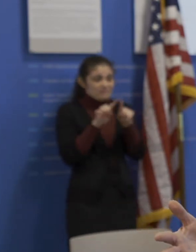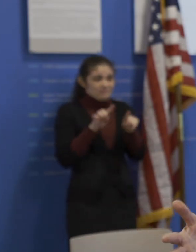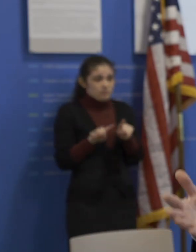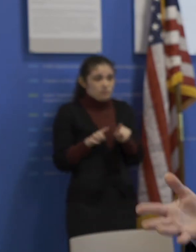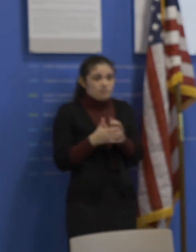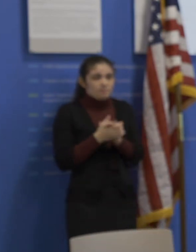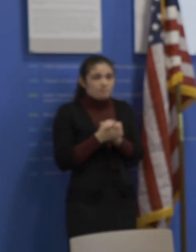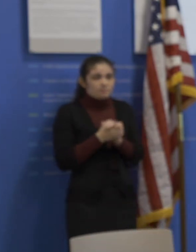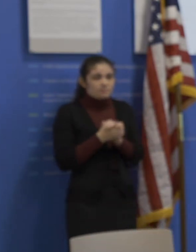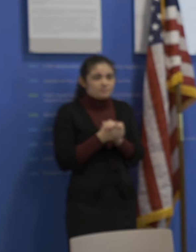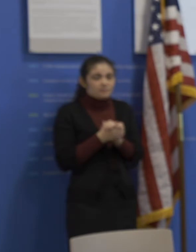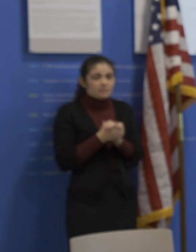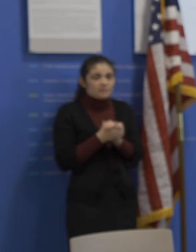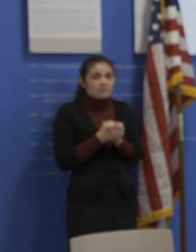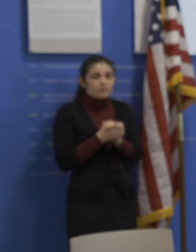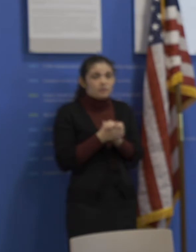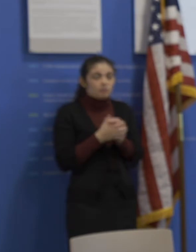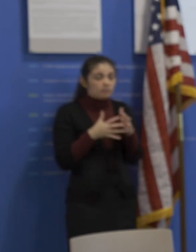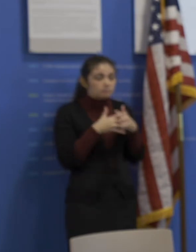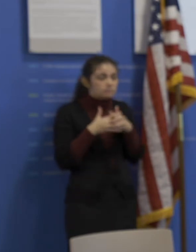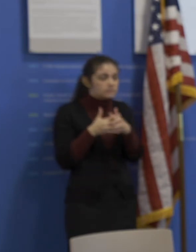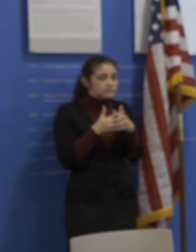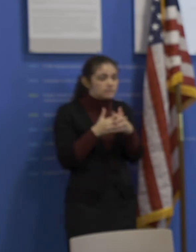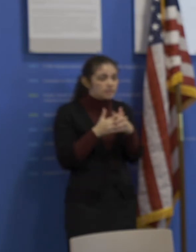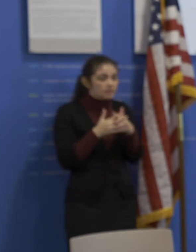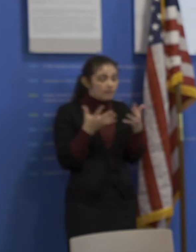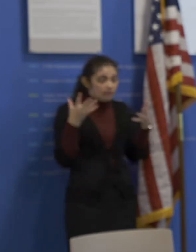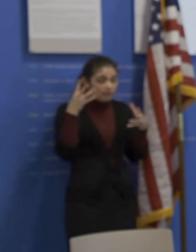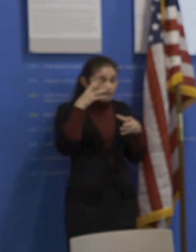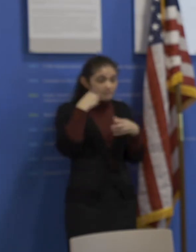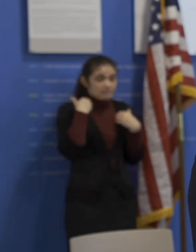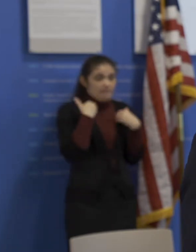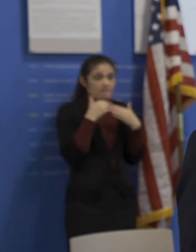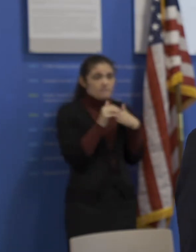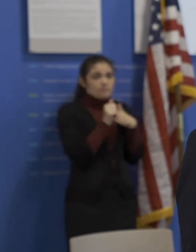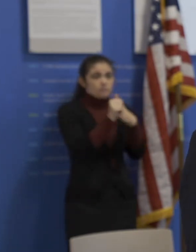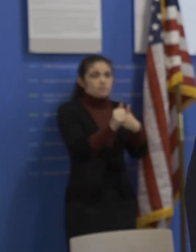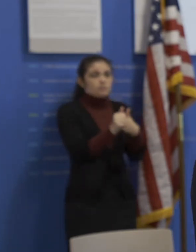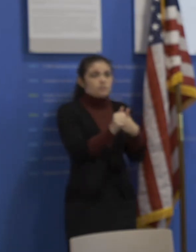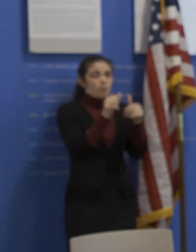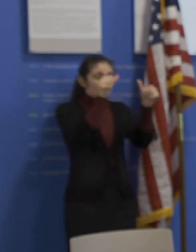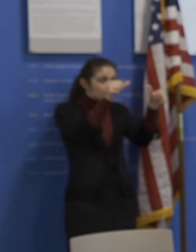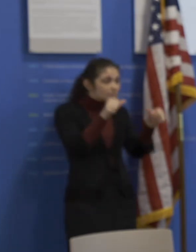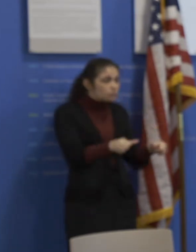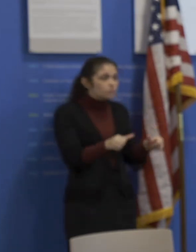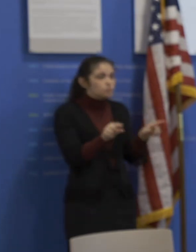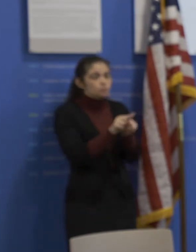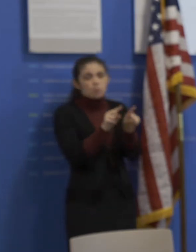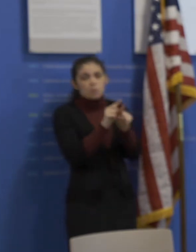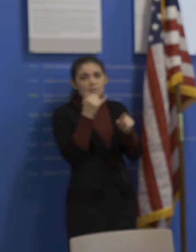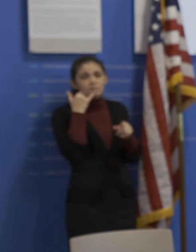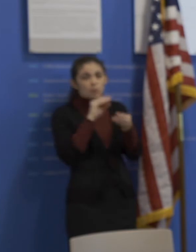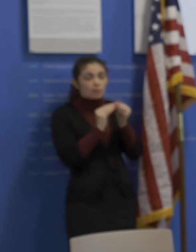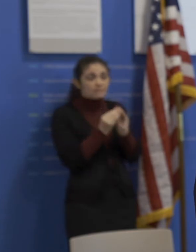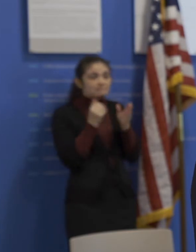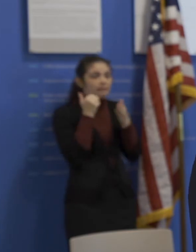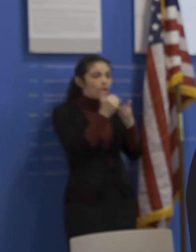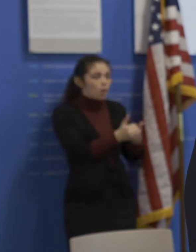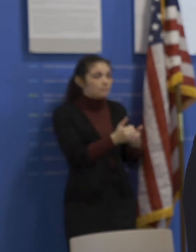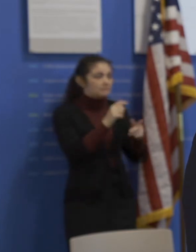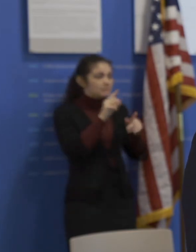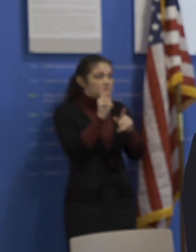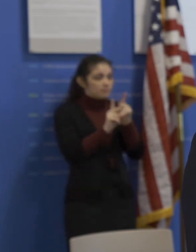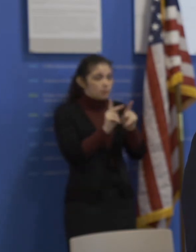of the great melting pot that is Greater Cleveland to provide them guidance. Fact sheets, posters, phone numbers that are helpful for